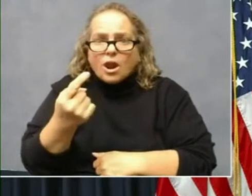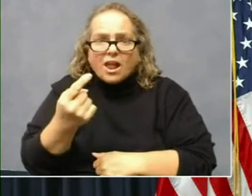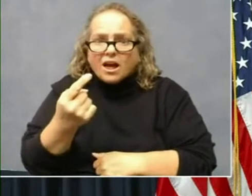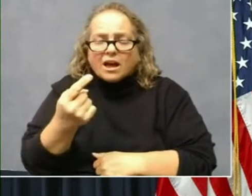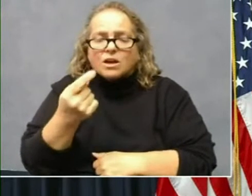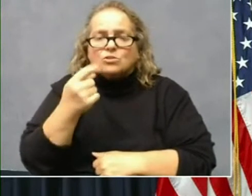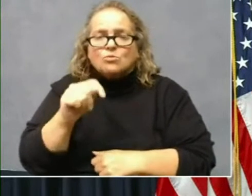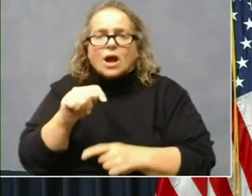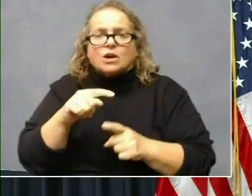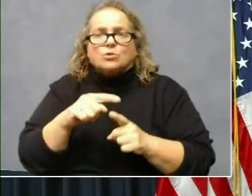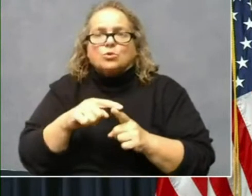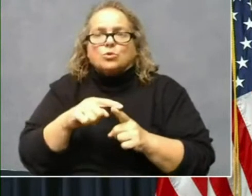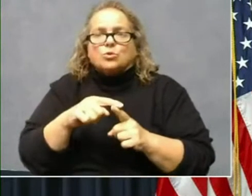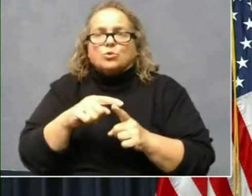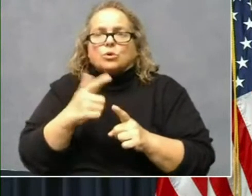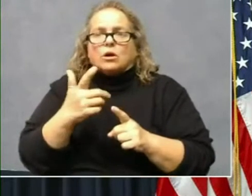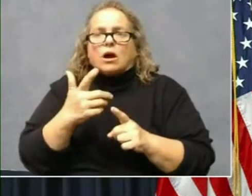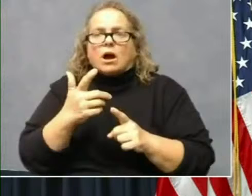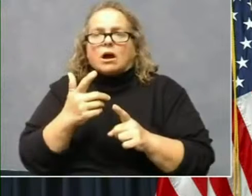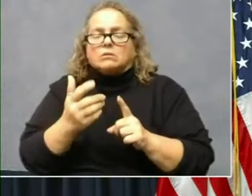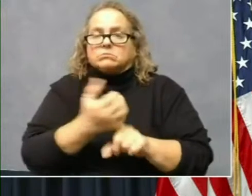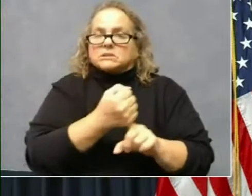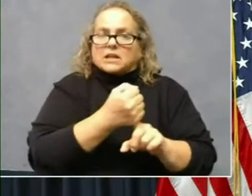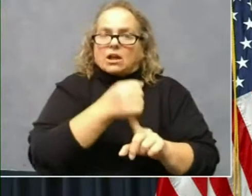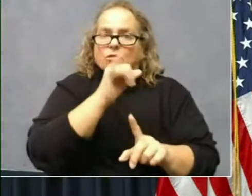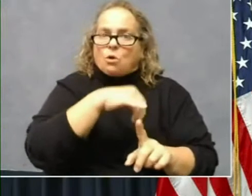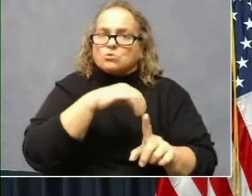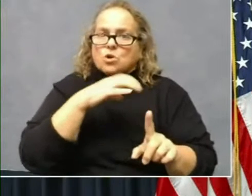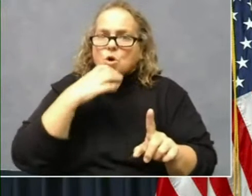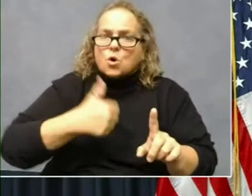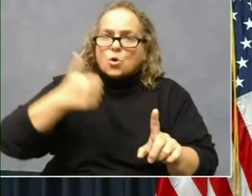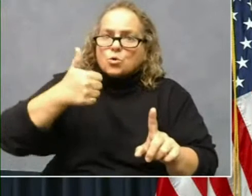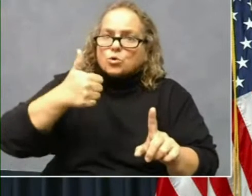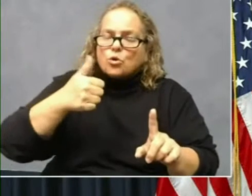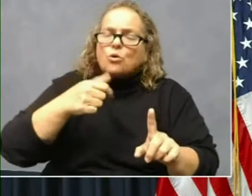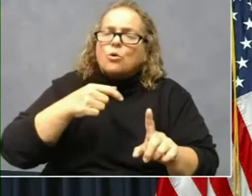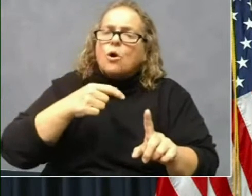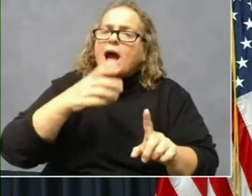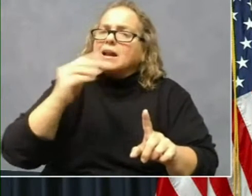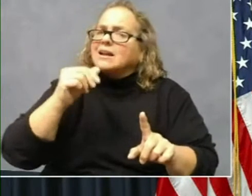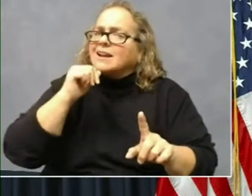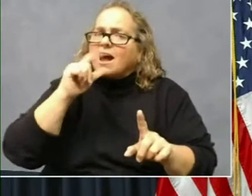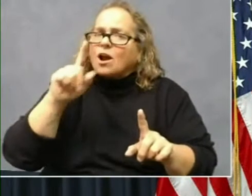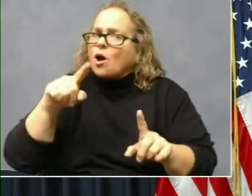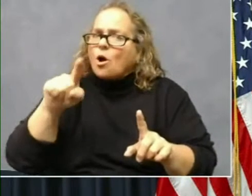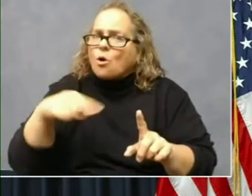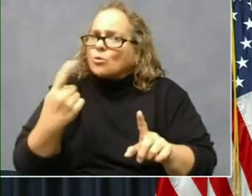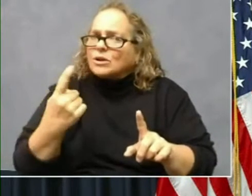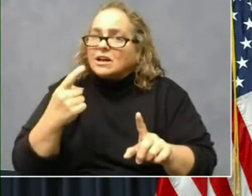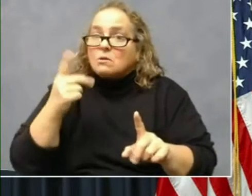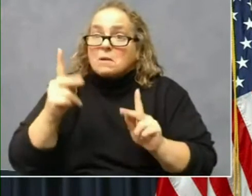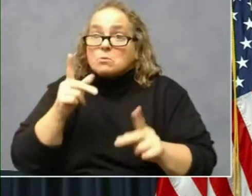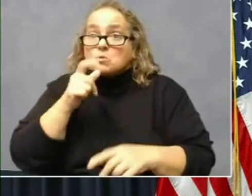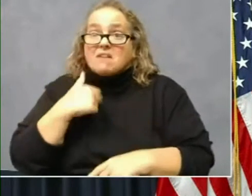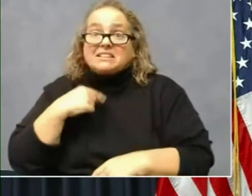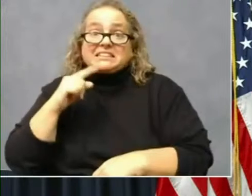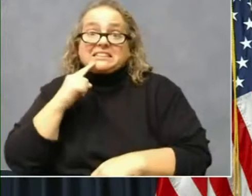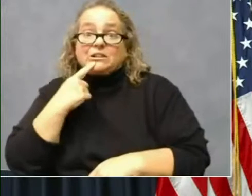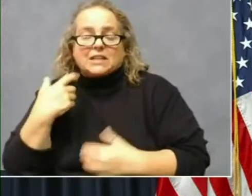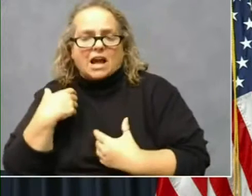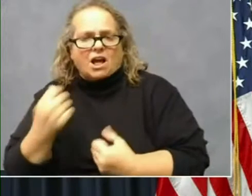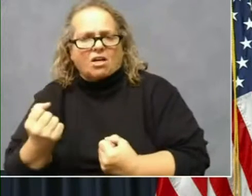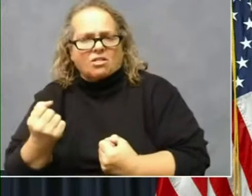older, and it doesn't just come for people with serious health conditions. I can't tell you how many times that somebody said, well, they had